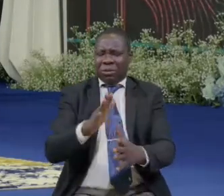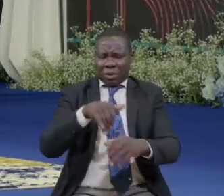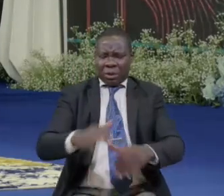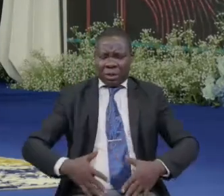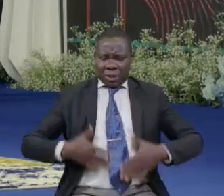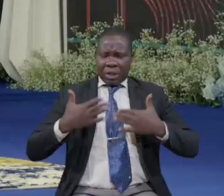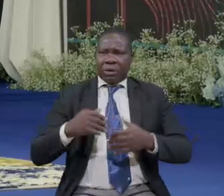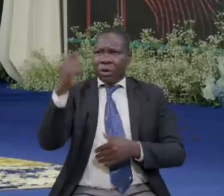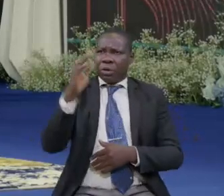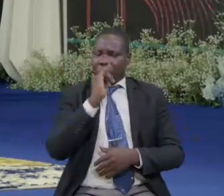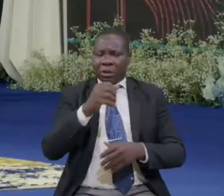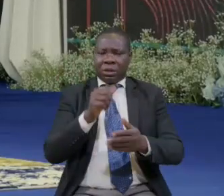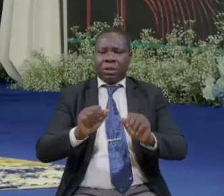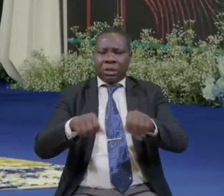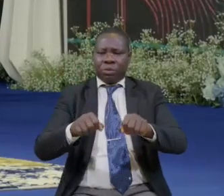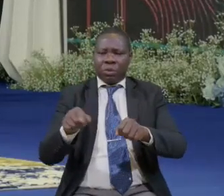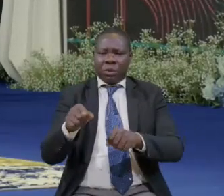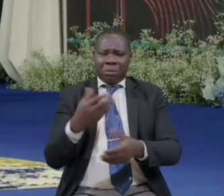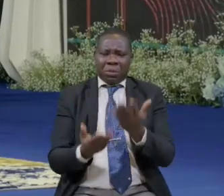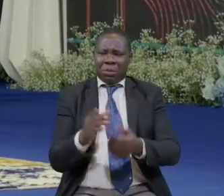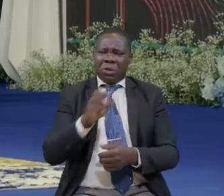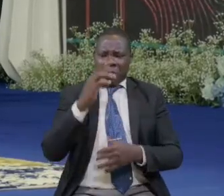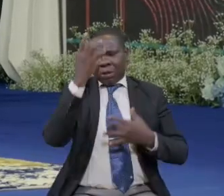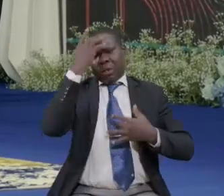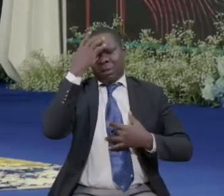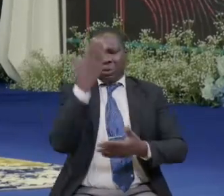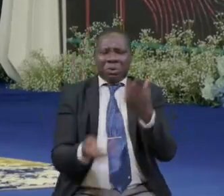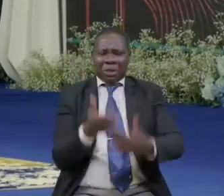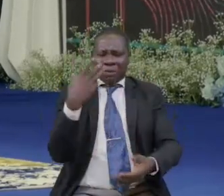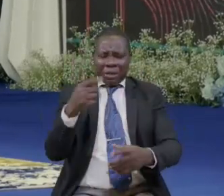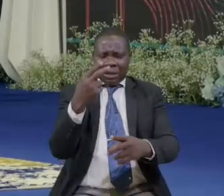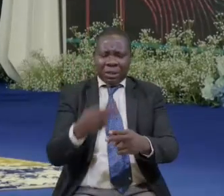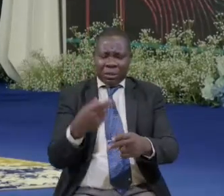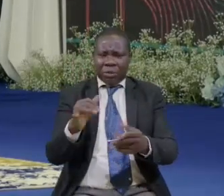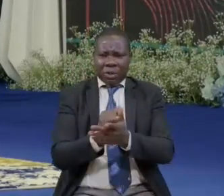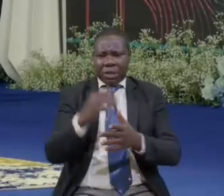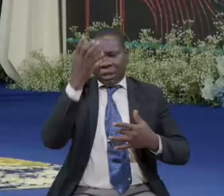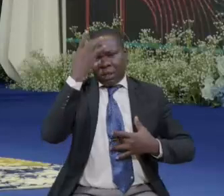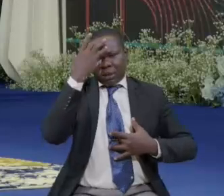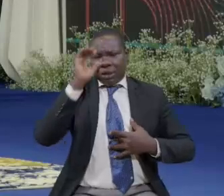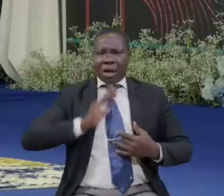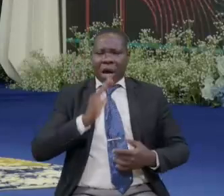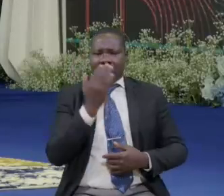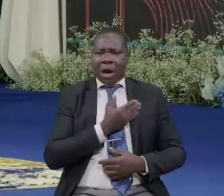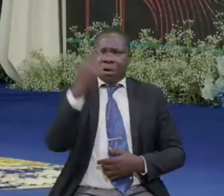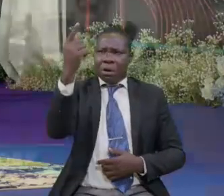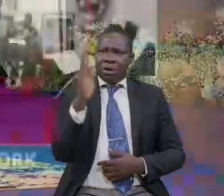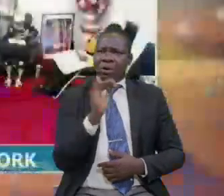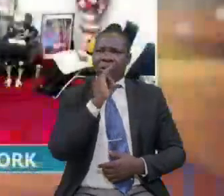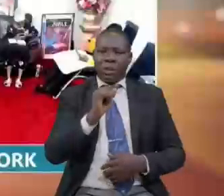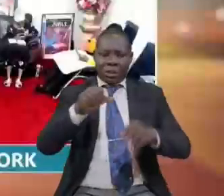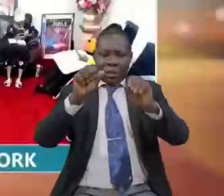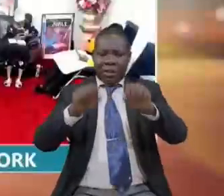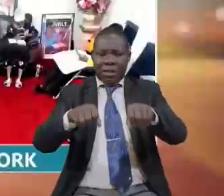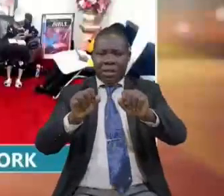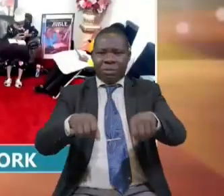are sick, whatever the name of the sickness, our God is able